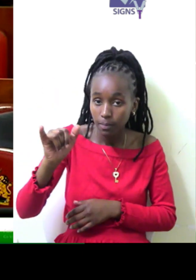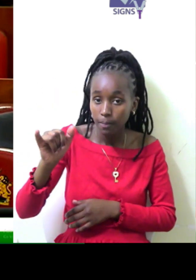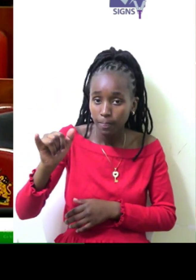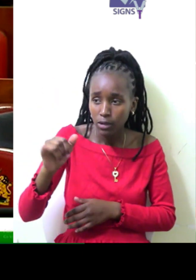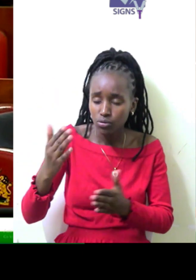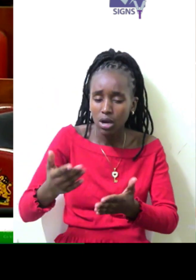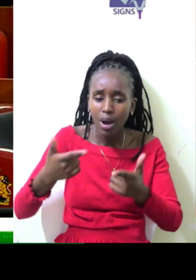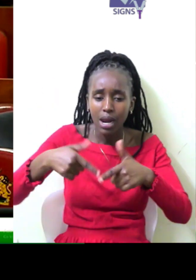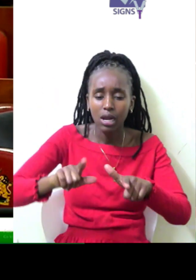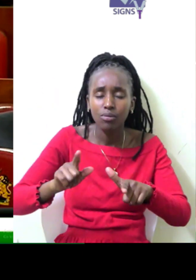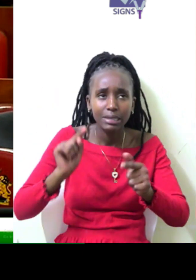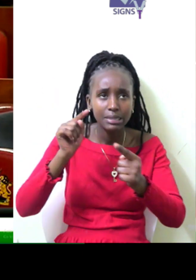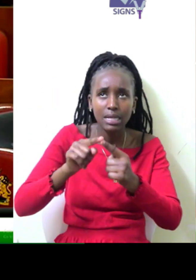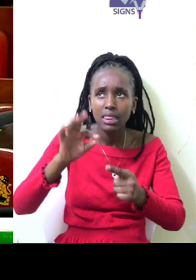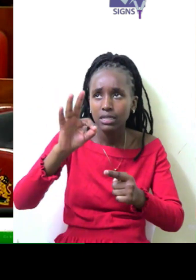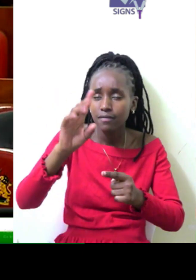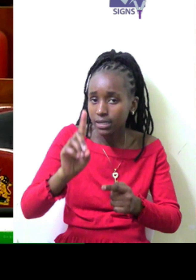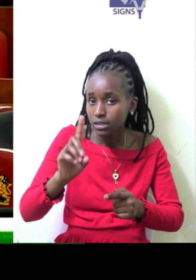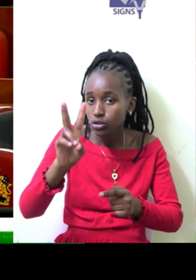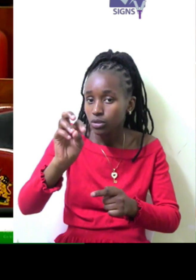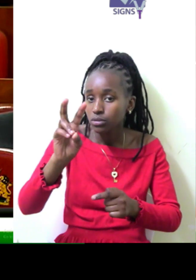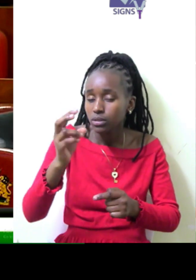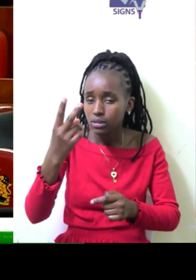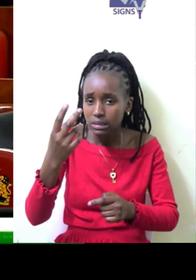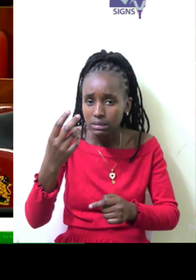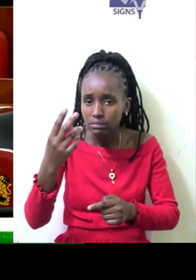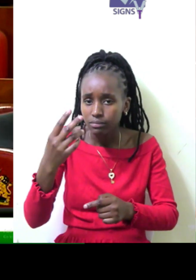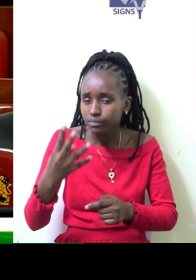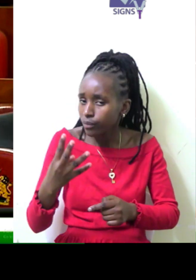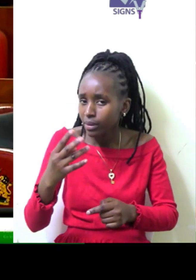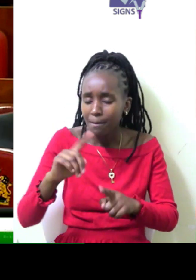to before we can enforce the law rightly? And it has been happening.